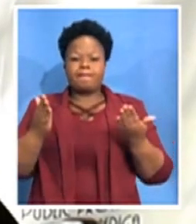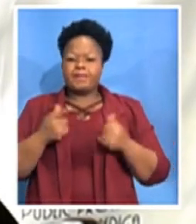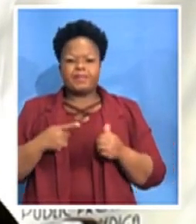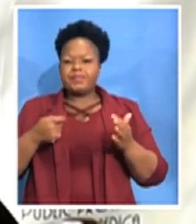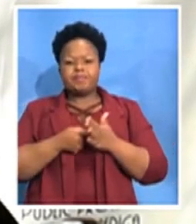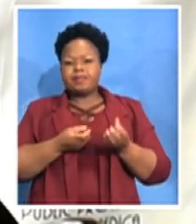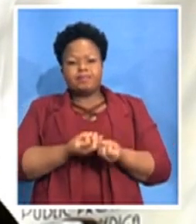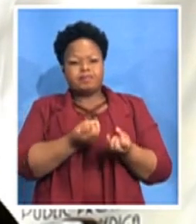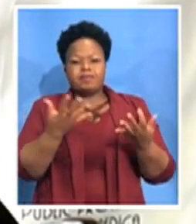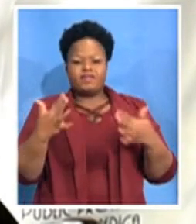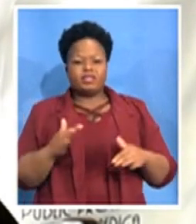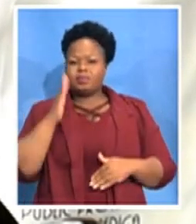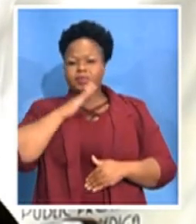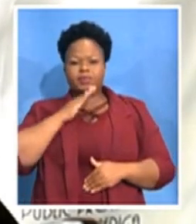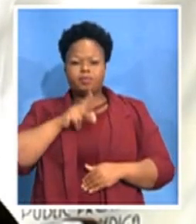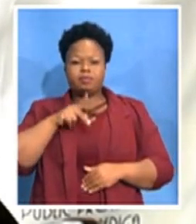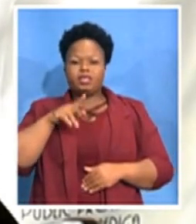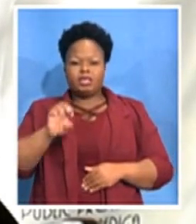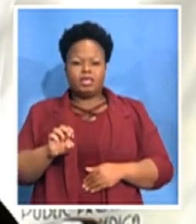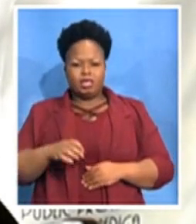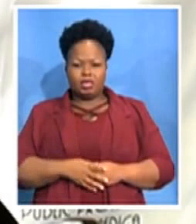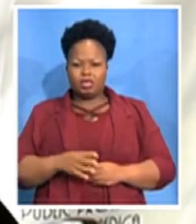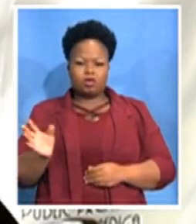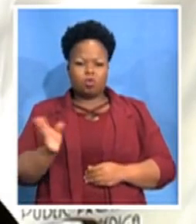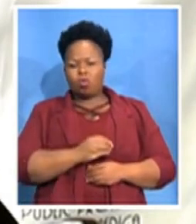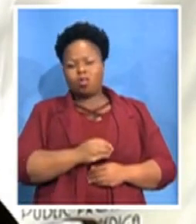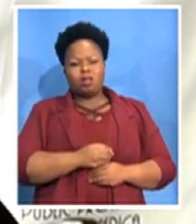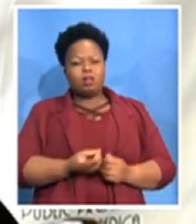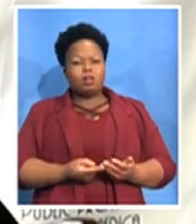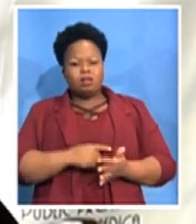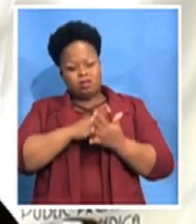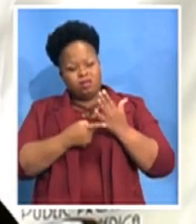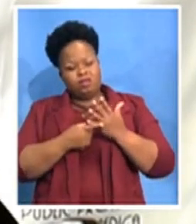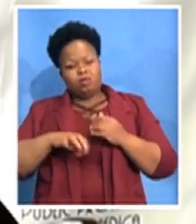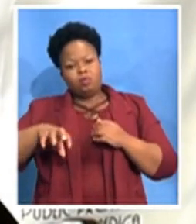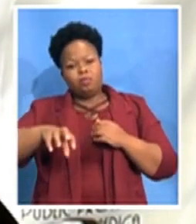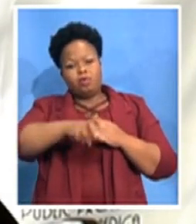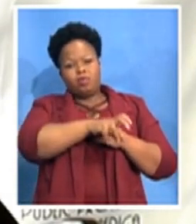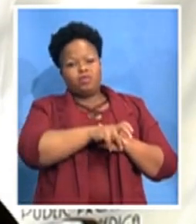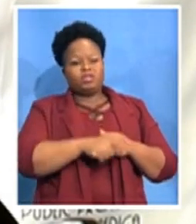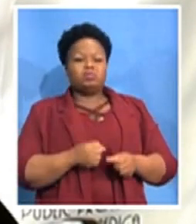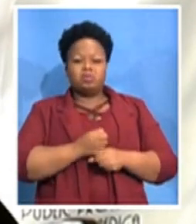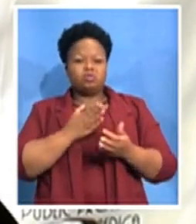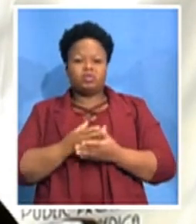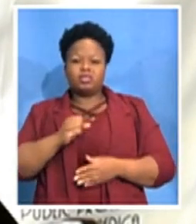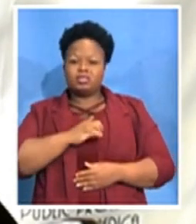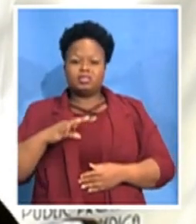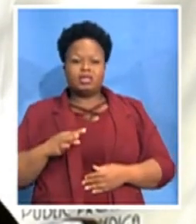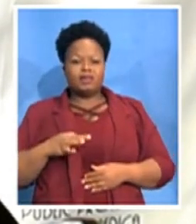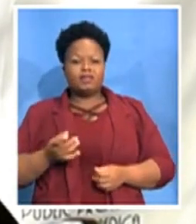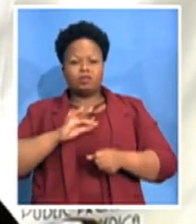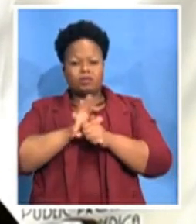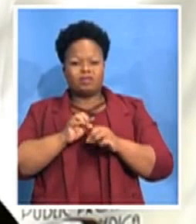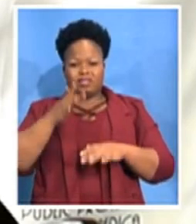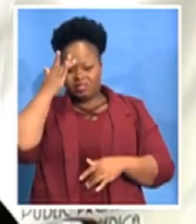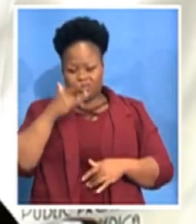personal protection equipment to ensure that the staff and the COVID-19 patients were adequately protected